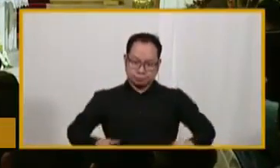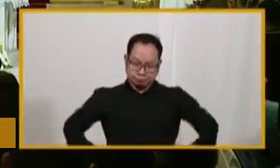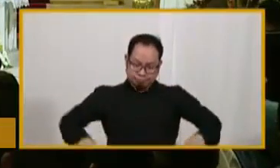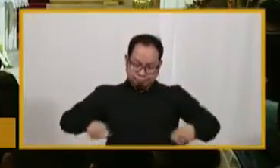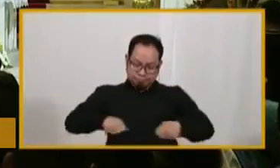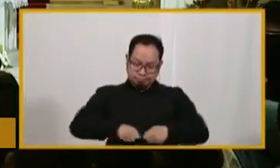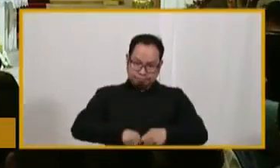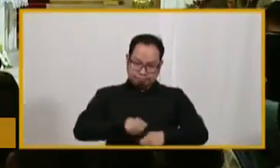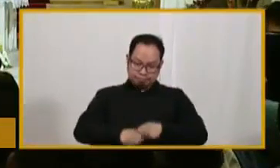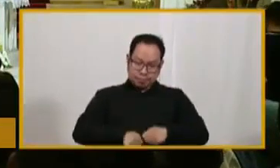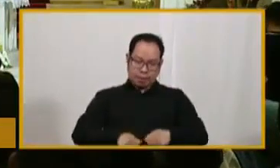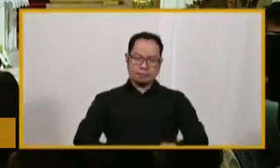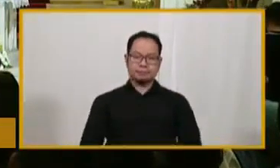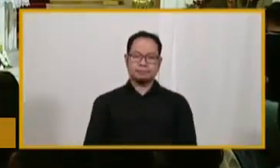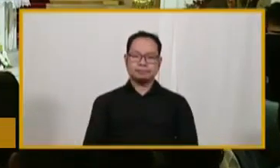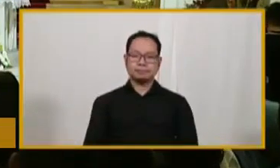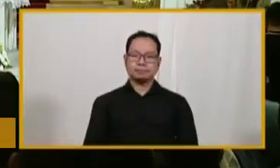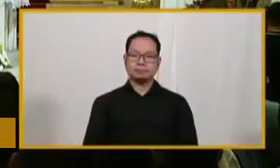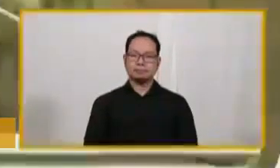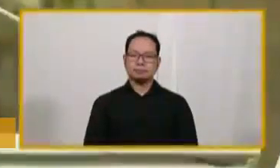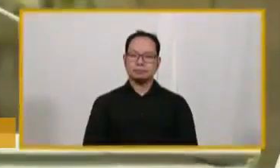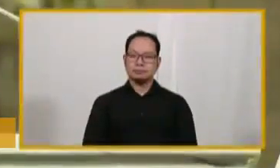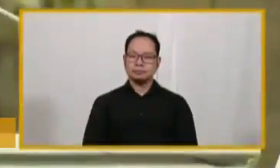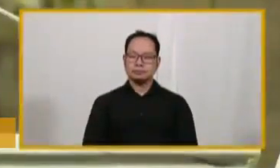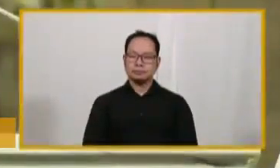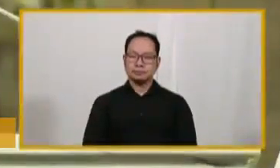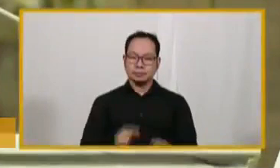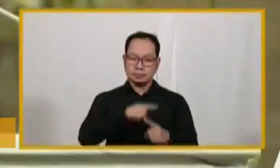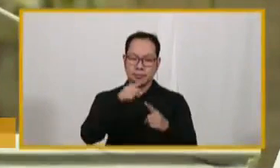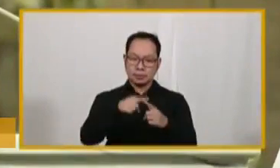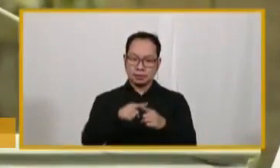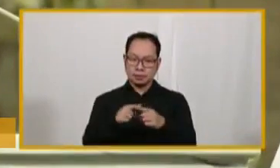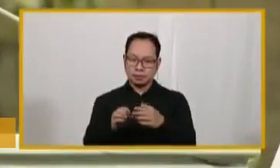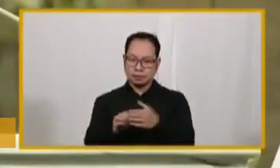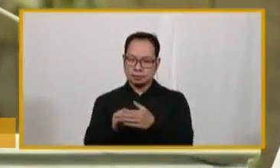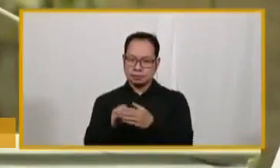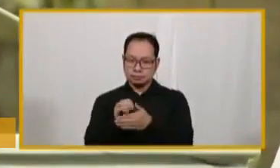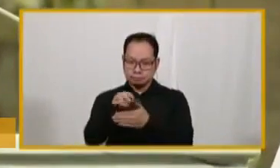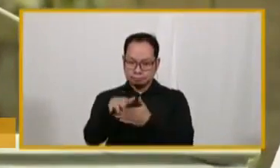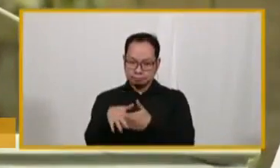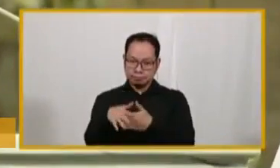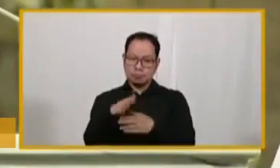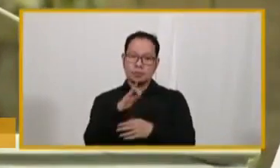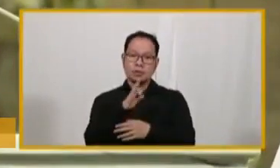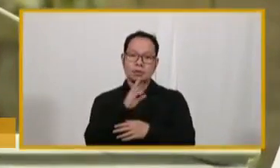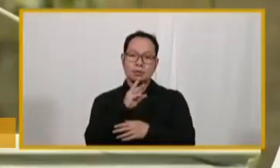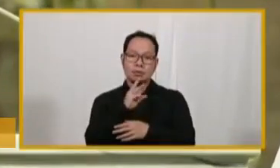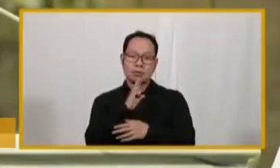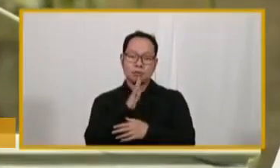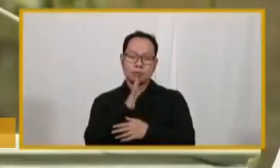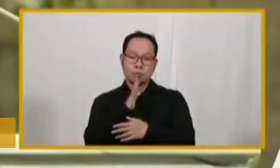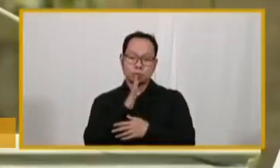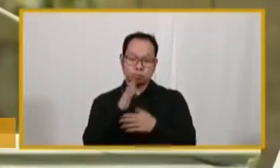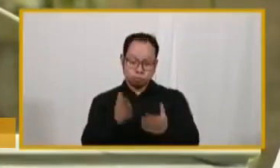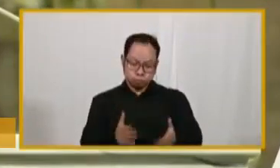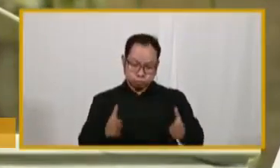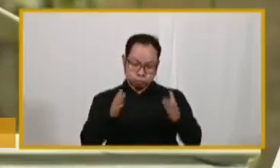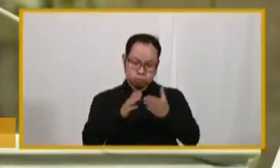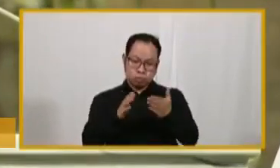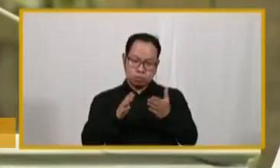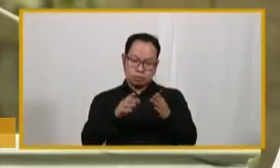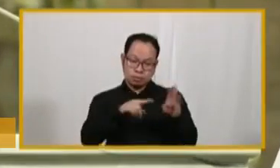it around his waist. Then he poured water into a basin and began to